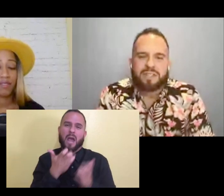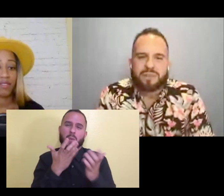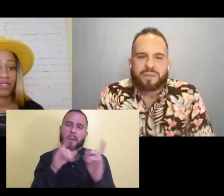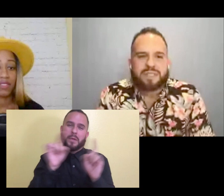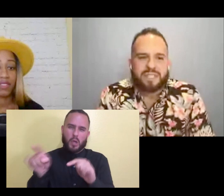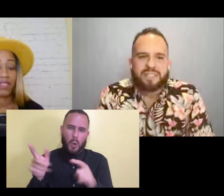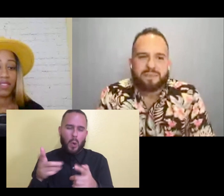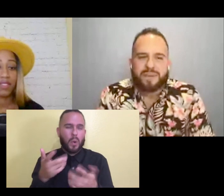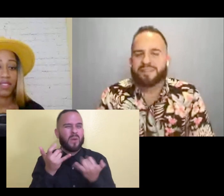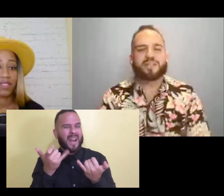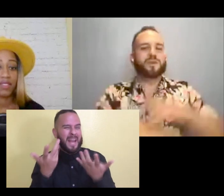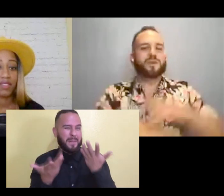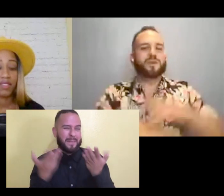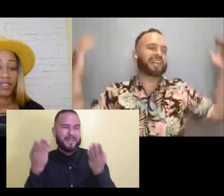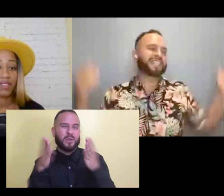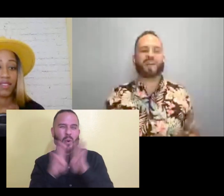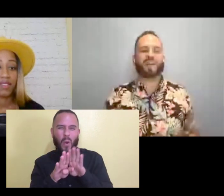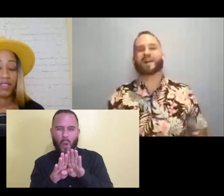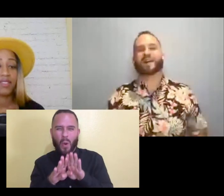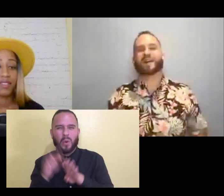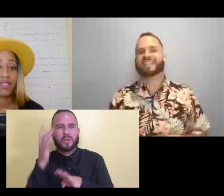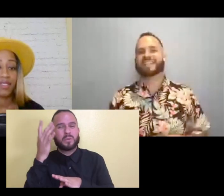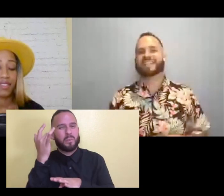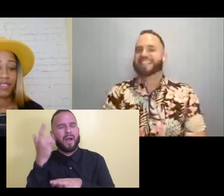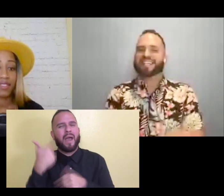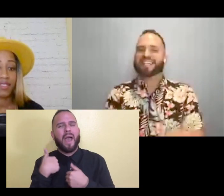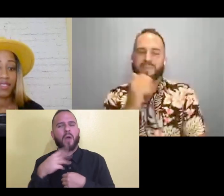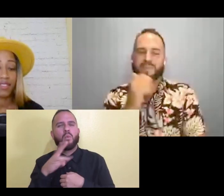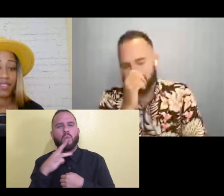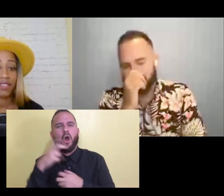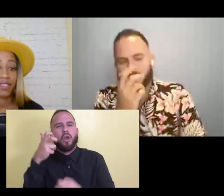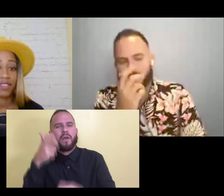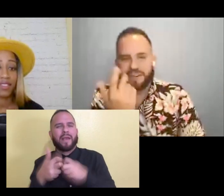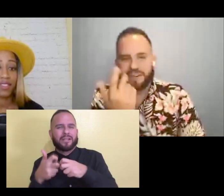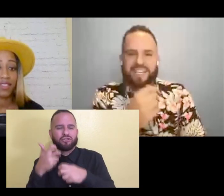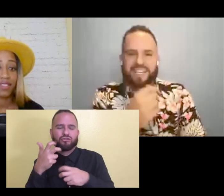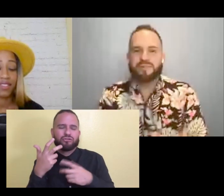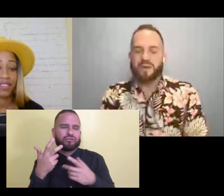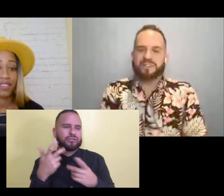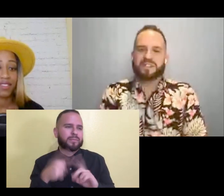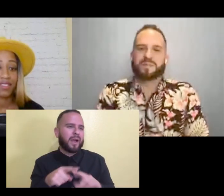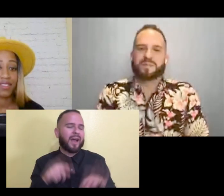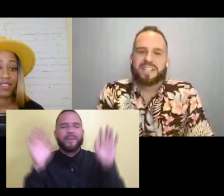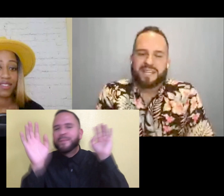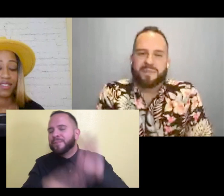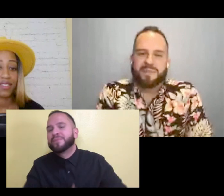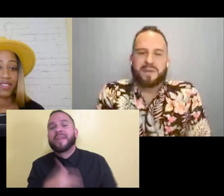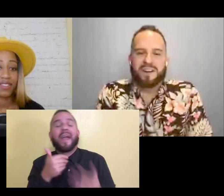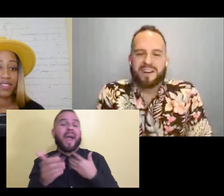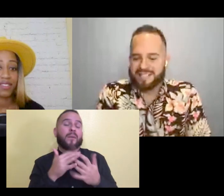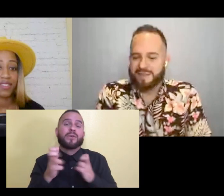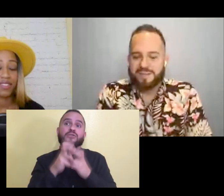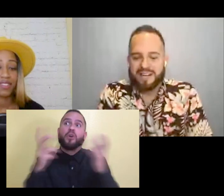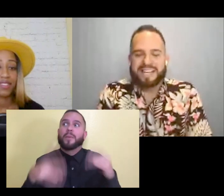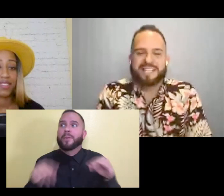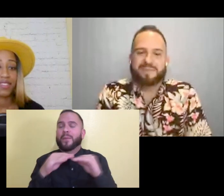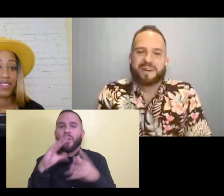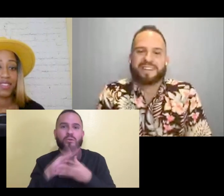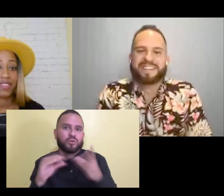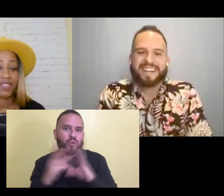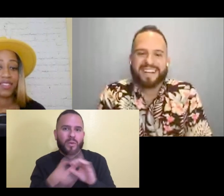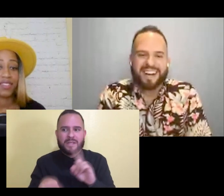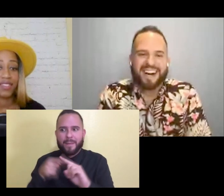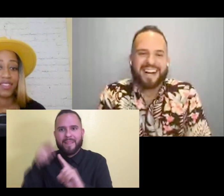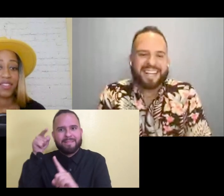water issues. But there's so much more I could tell you about that memorial and a few others. But maybe on next